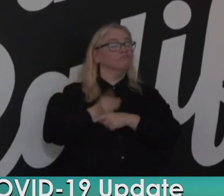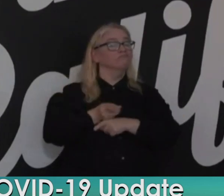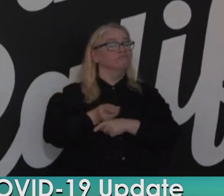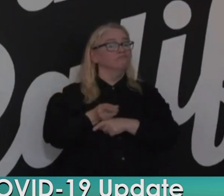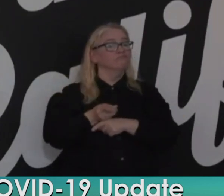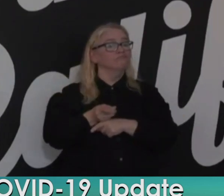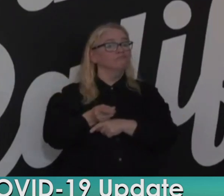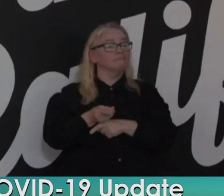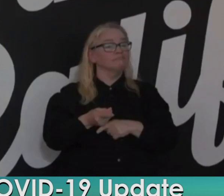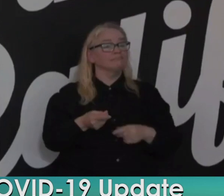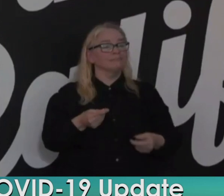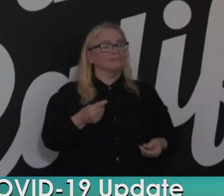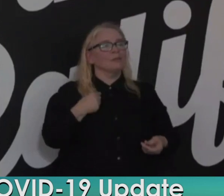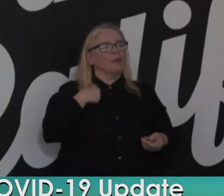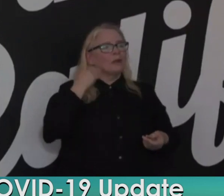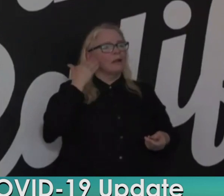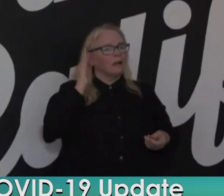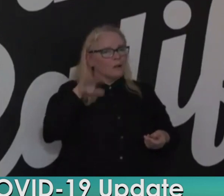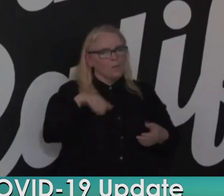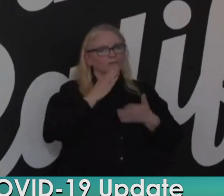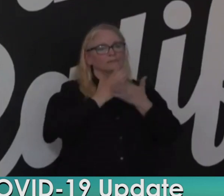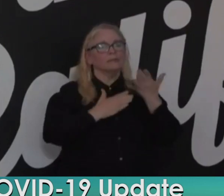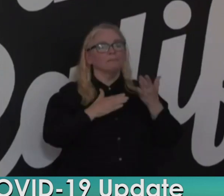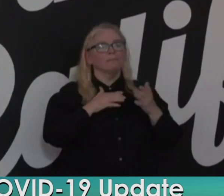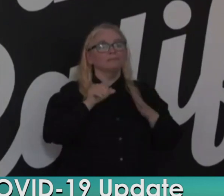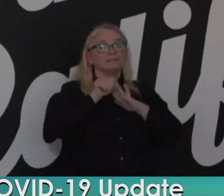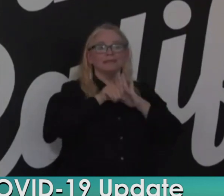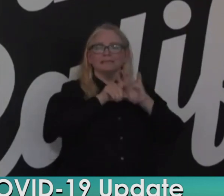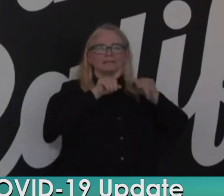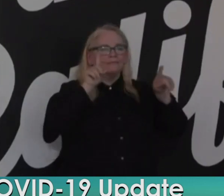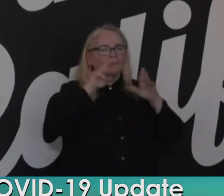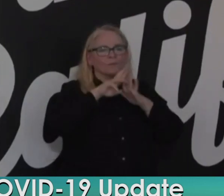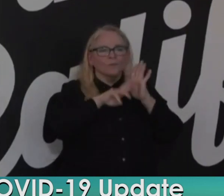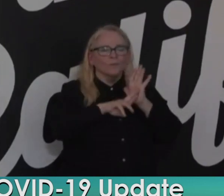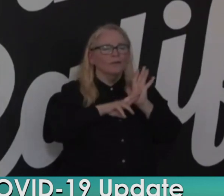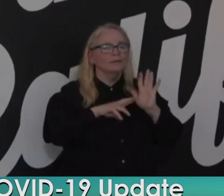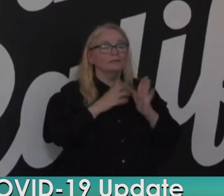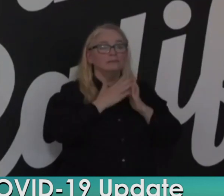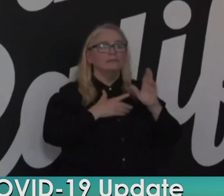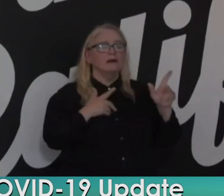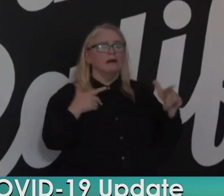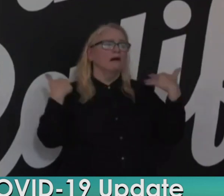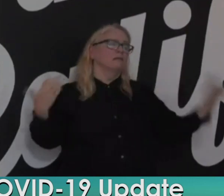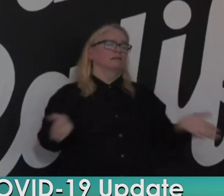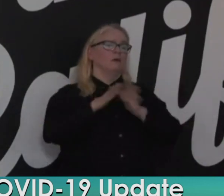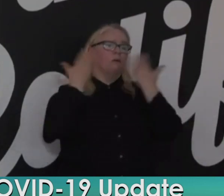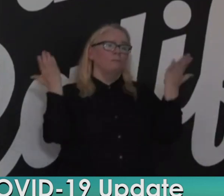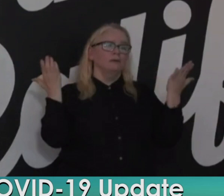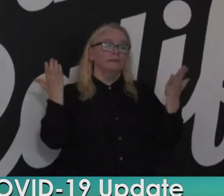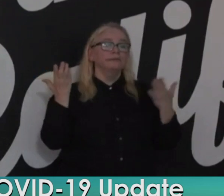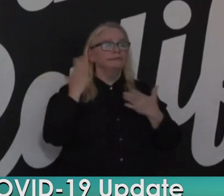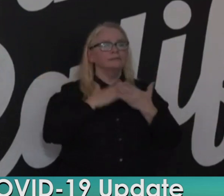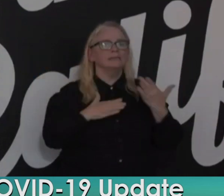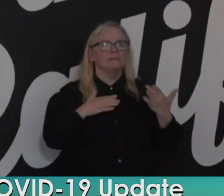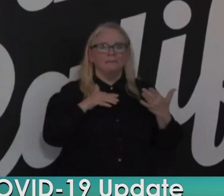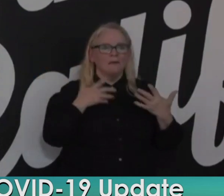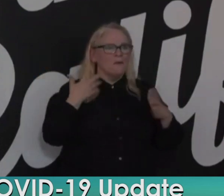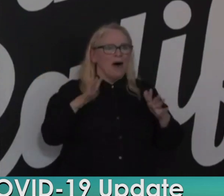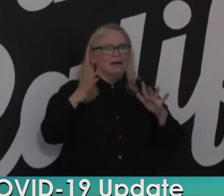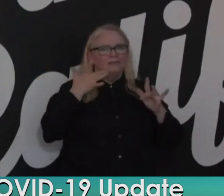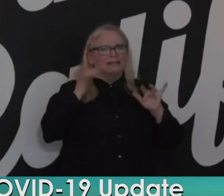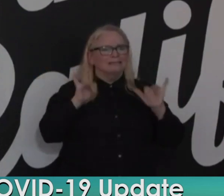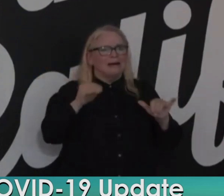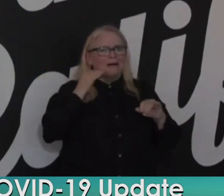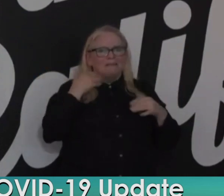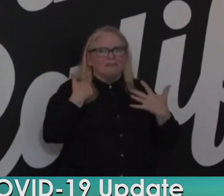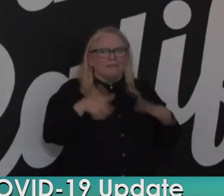state are in different conditions, different environments where they don't even want to get into this second phase yet. And that's why we were crystal clear yesterday